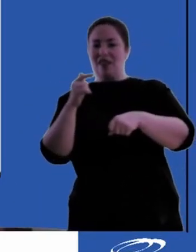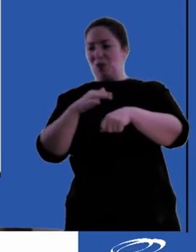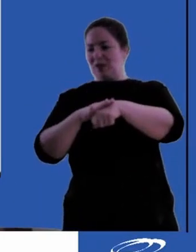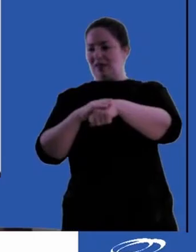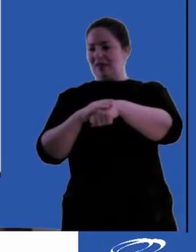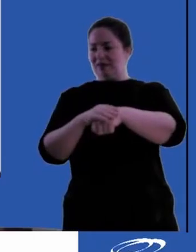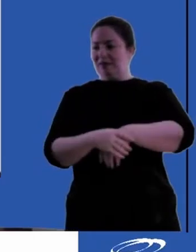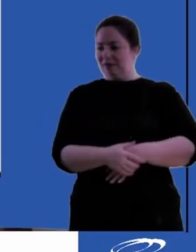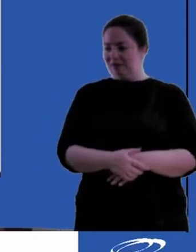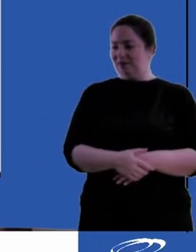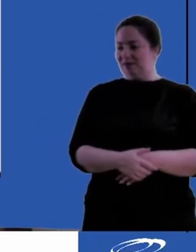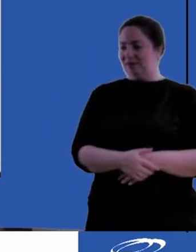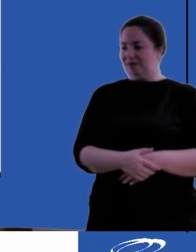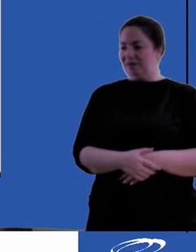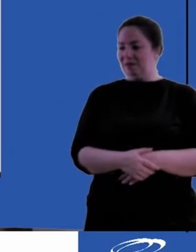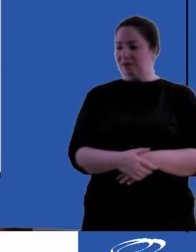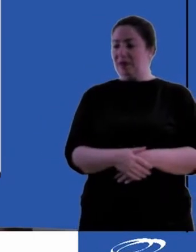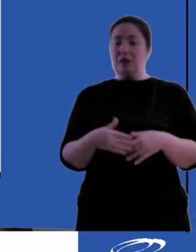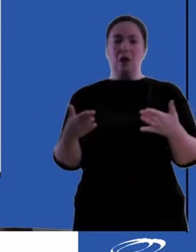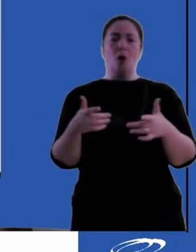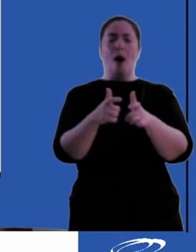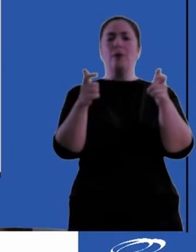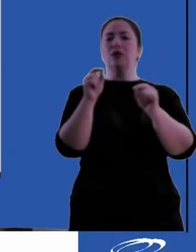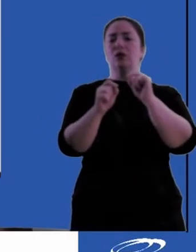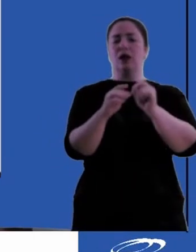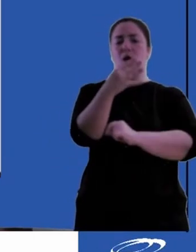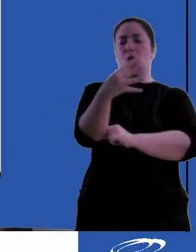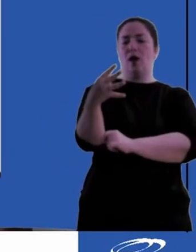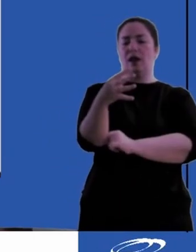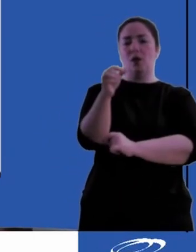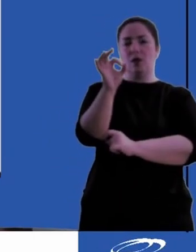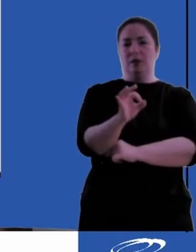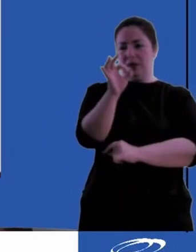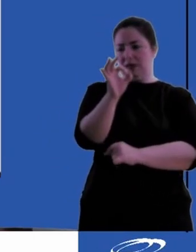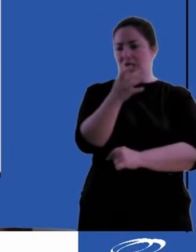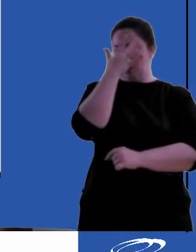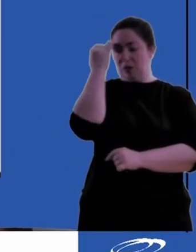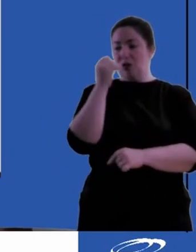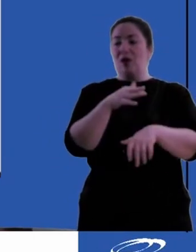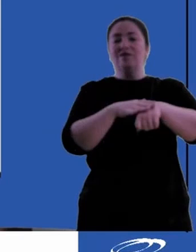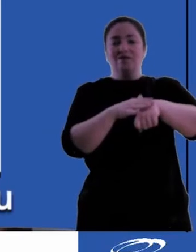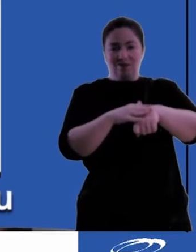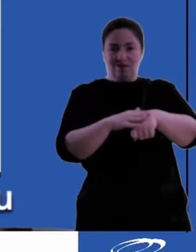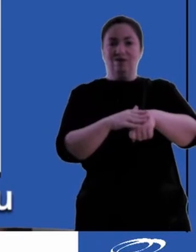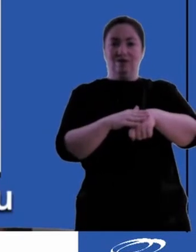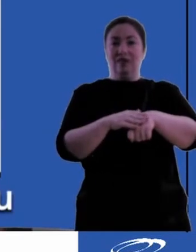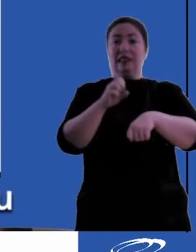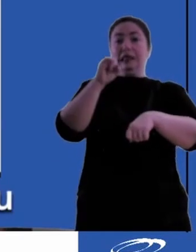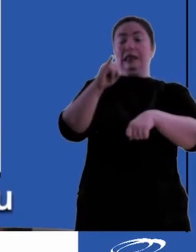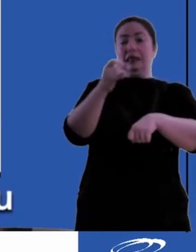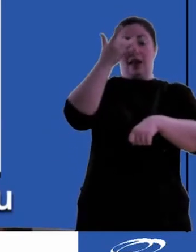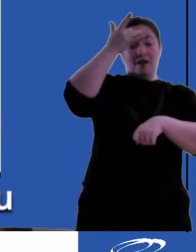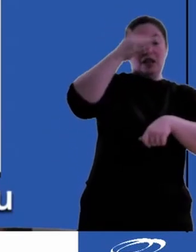find something in 44% of cases. These are the organisms that we found. So just to walk you